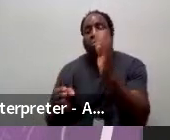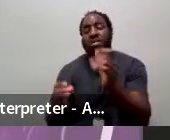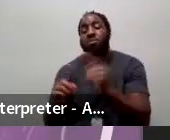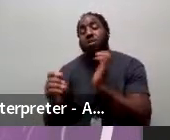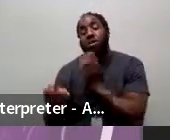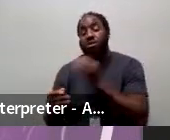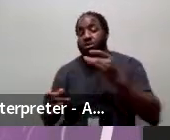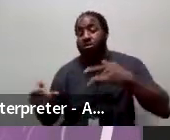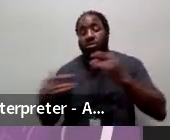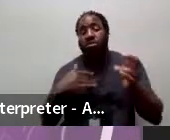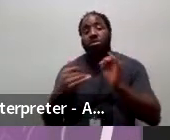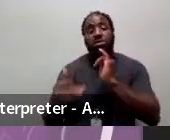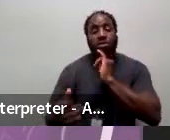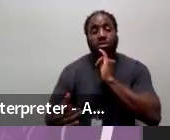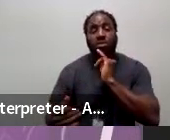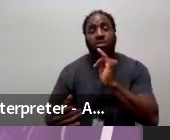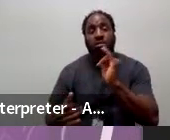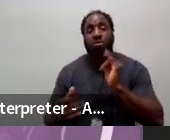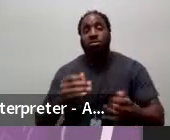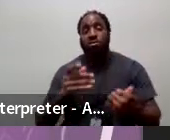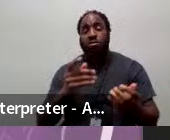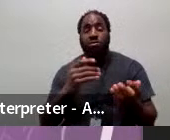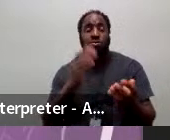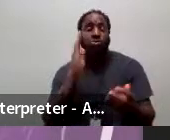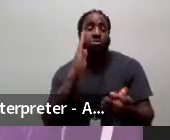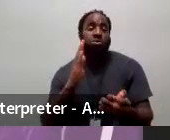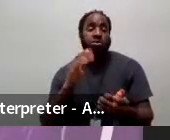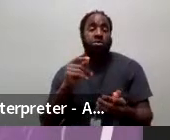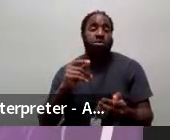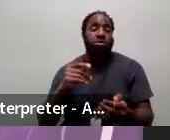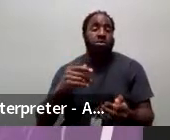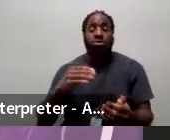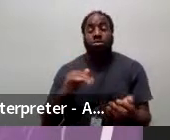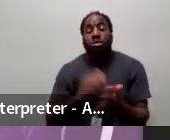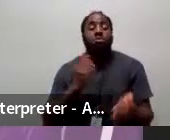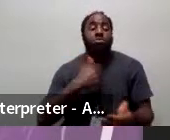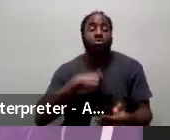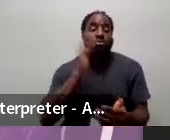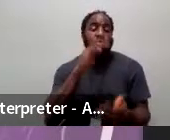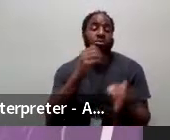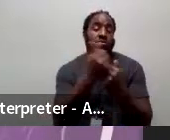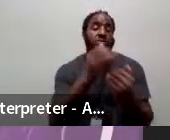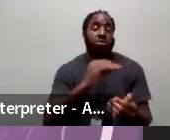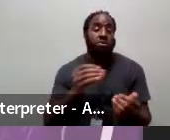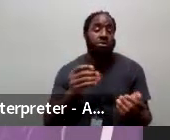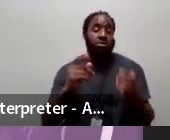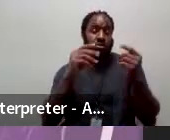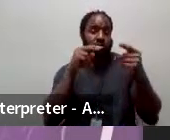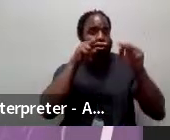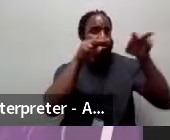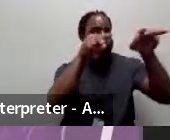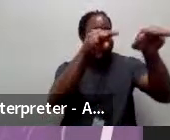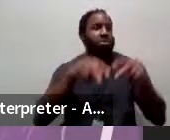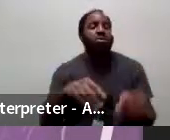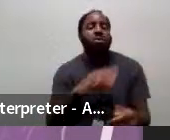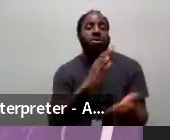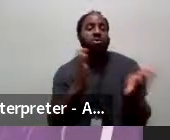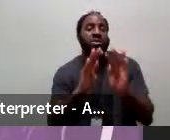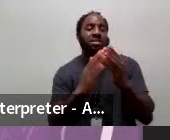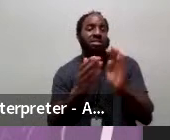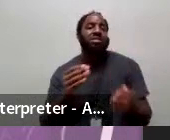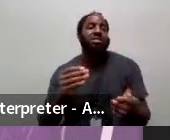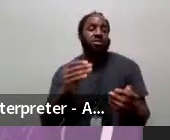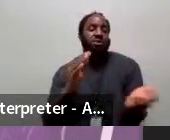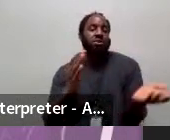that putting the station neighborhood, which we support and we are looking forward to, is what city-built parking structures are being built,